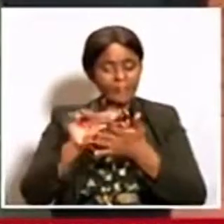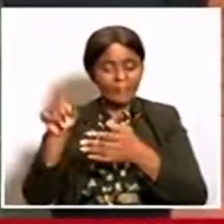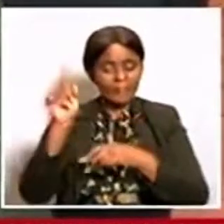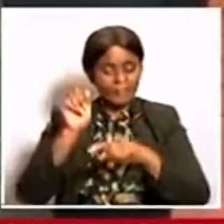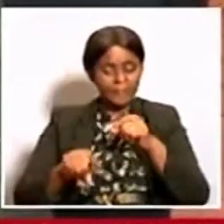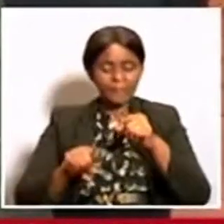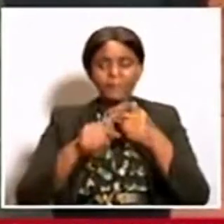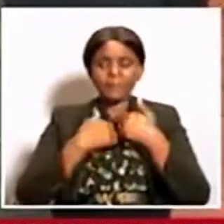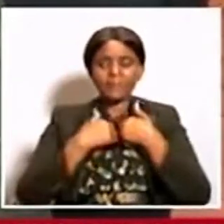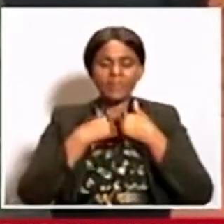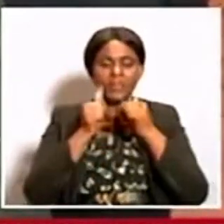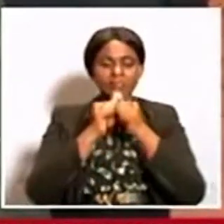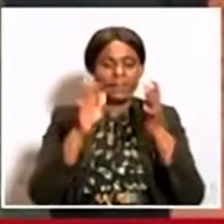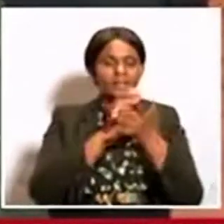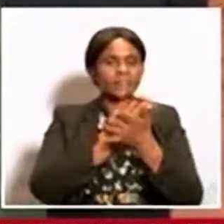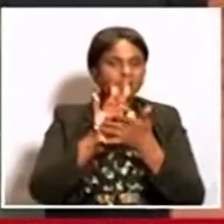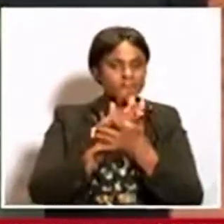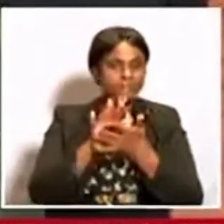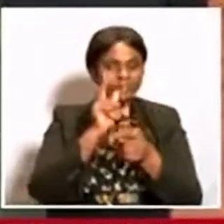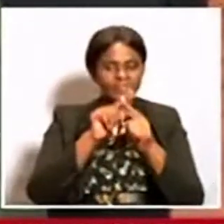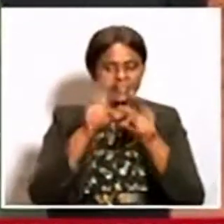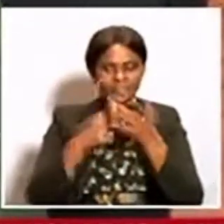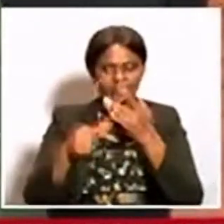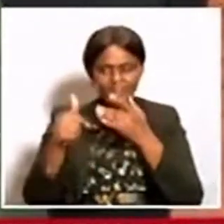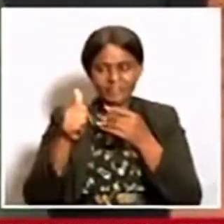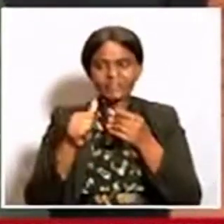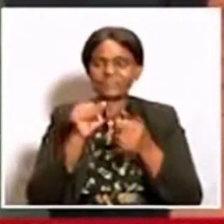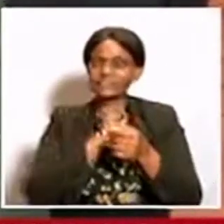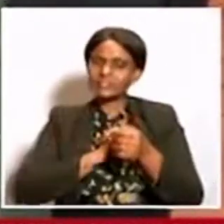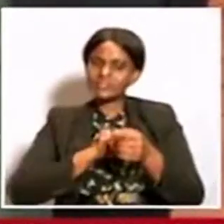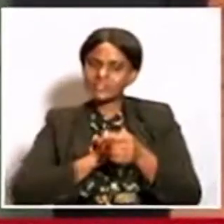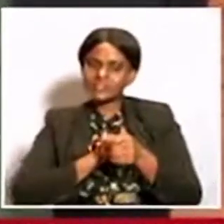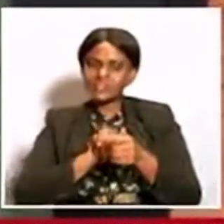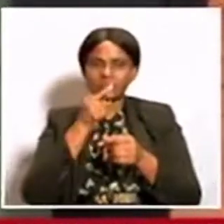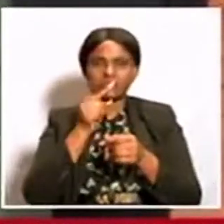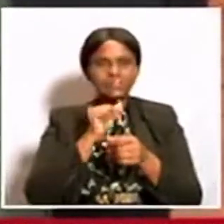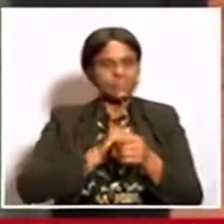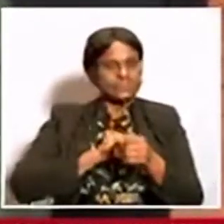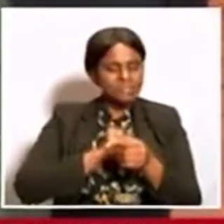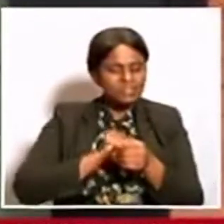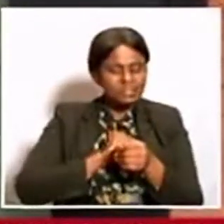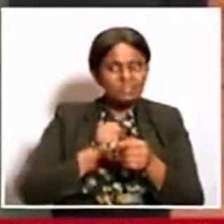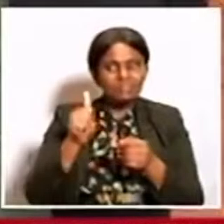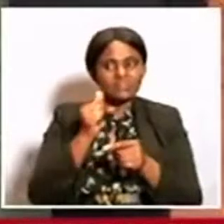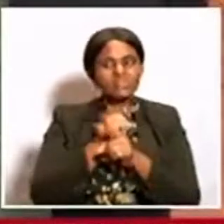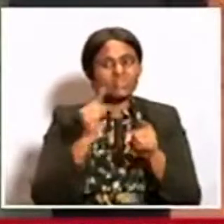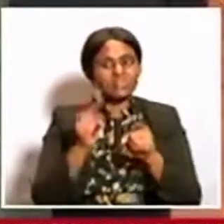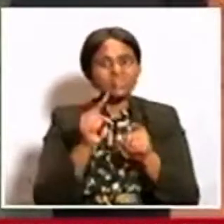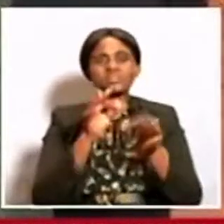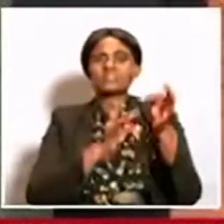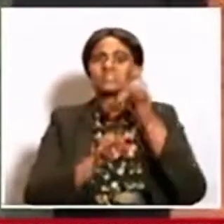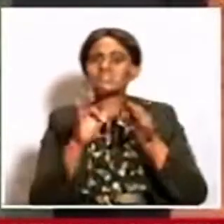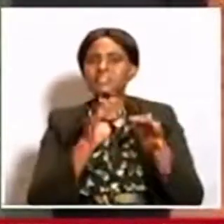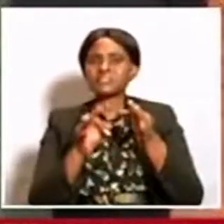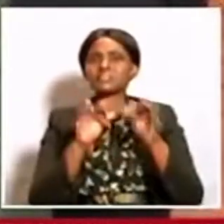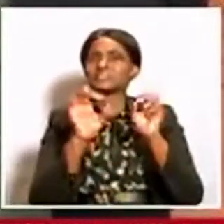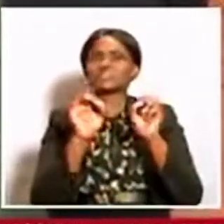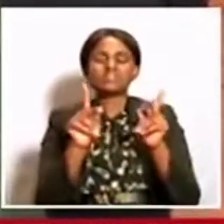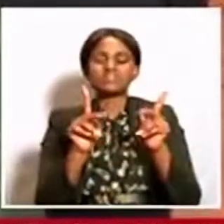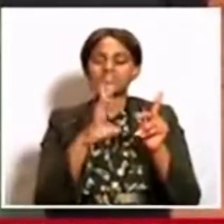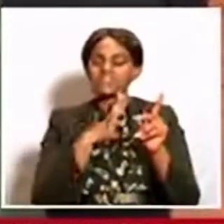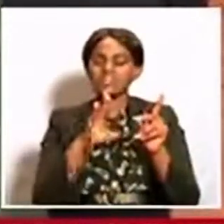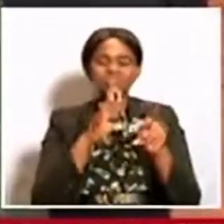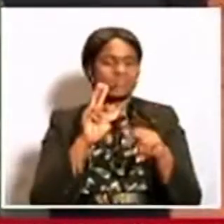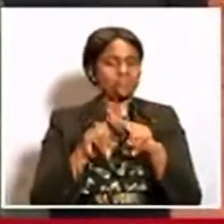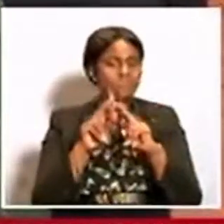cannot undertake without clearance. Instead of being remorseful and saying, we are sorry, she's justifying that they are okay.